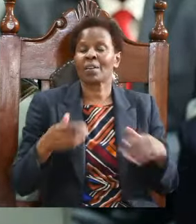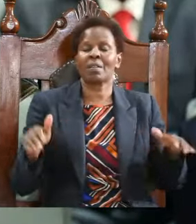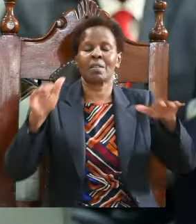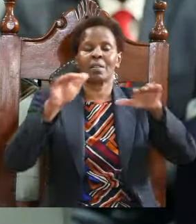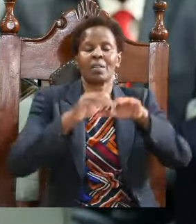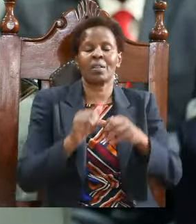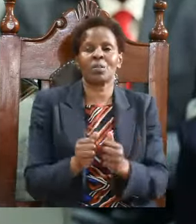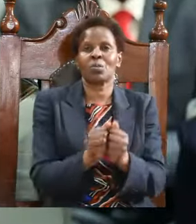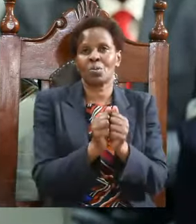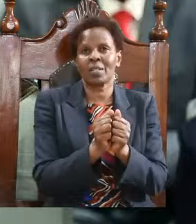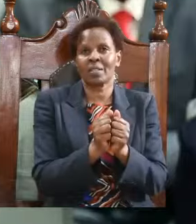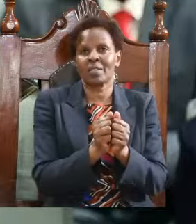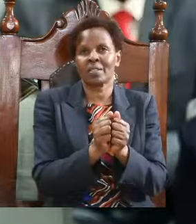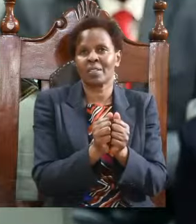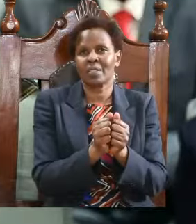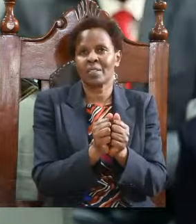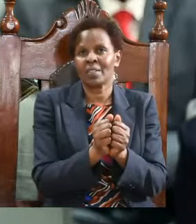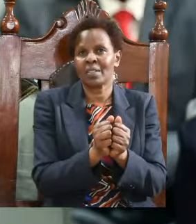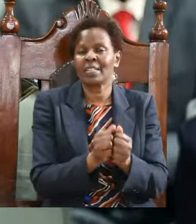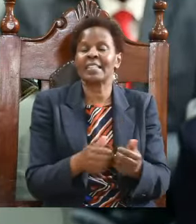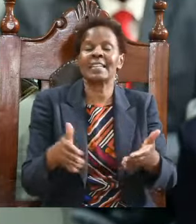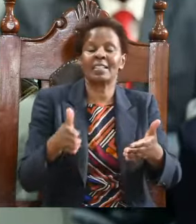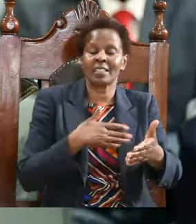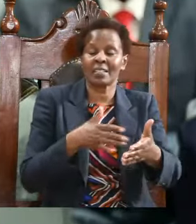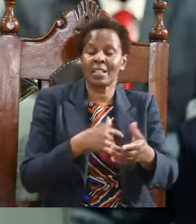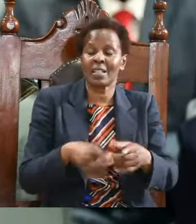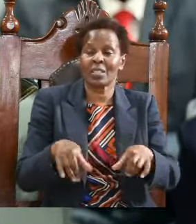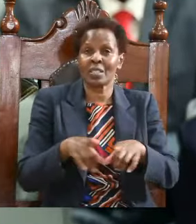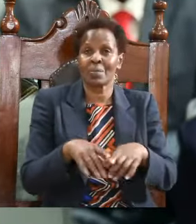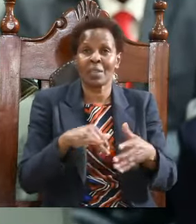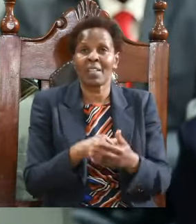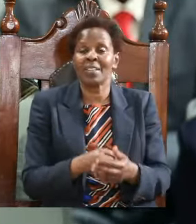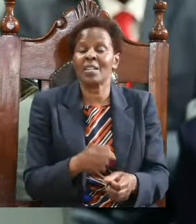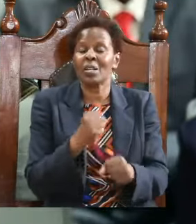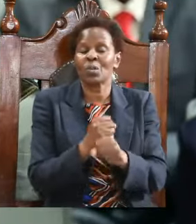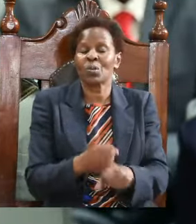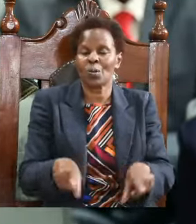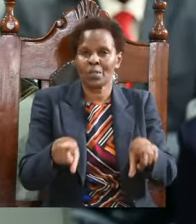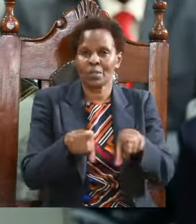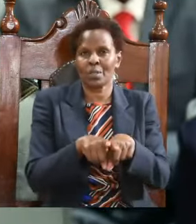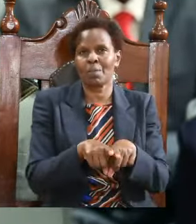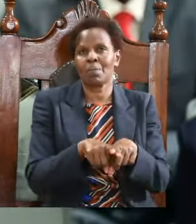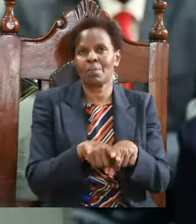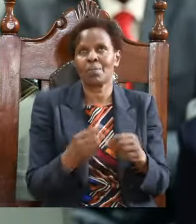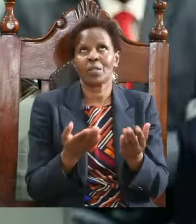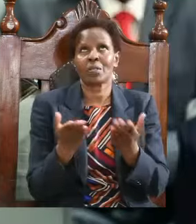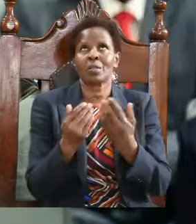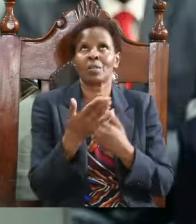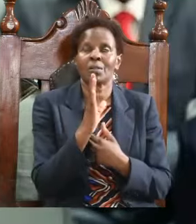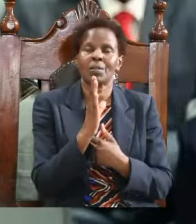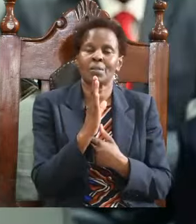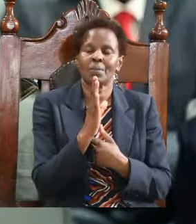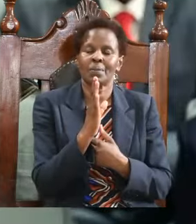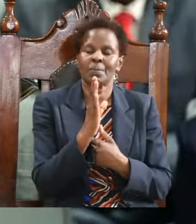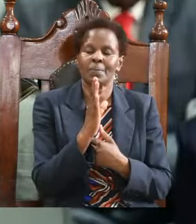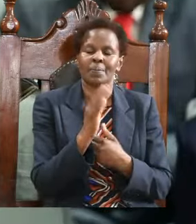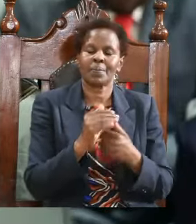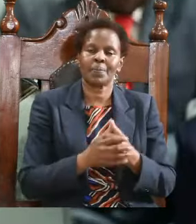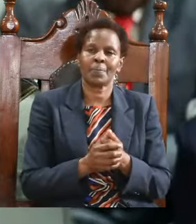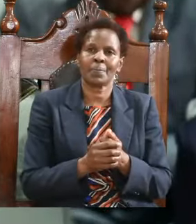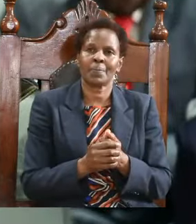people sang the same song. They said, we are also going to serve your God. We will serve your